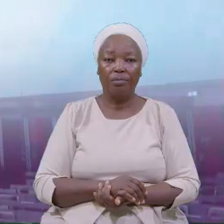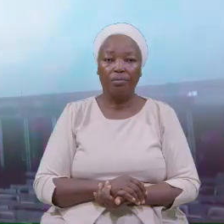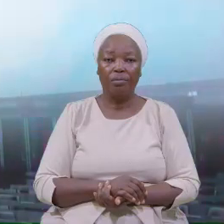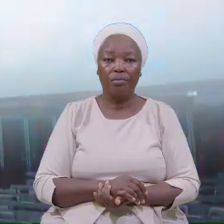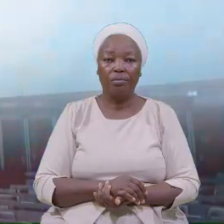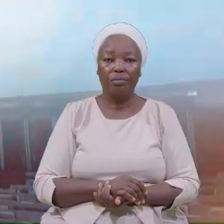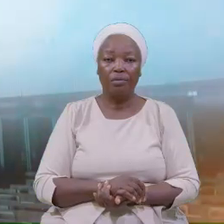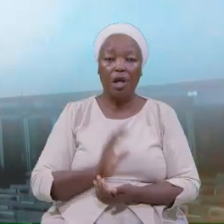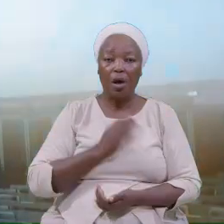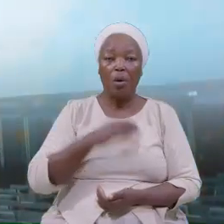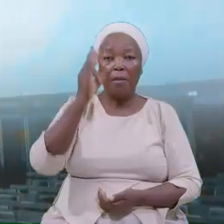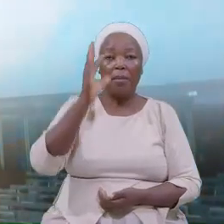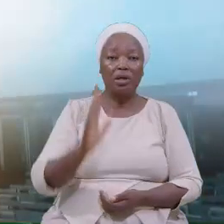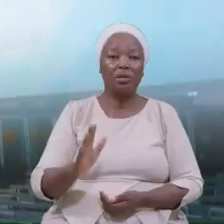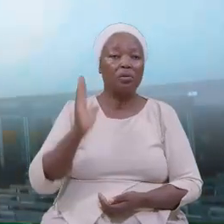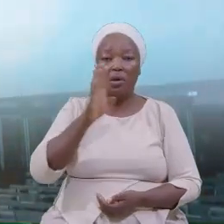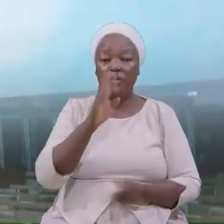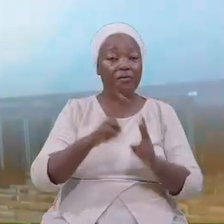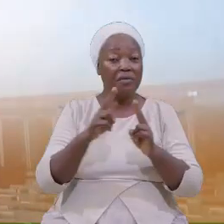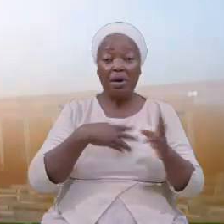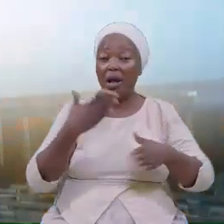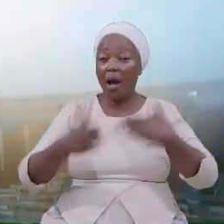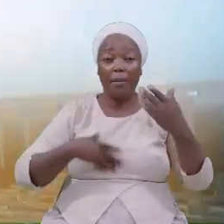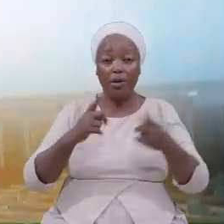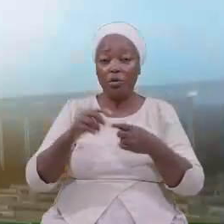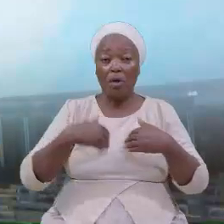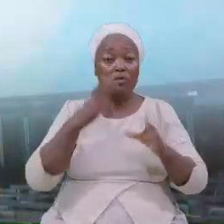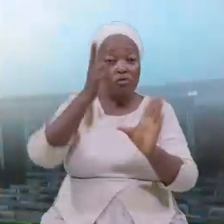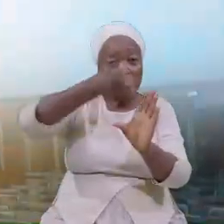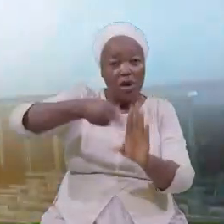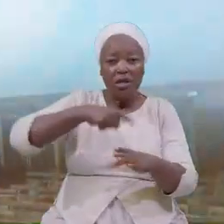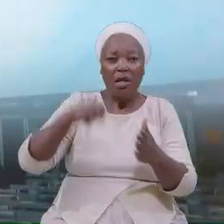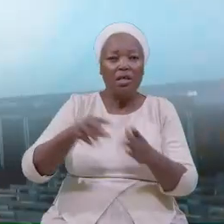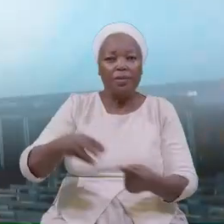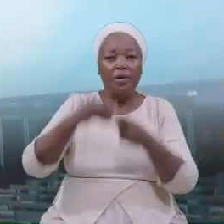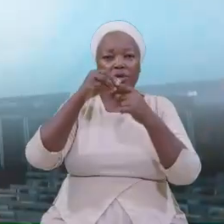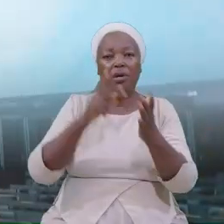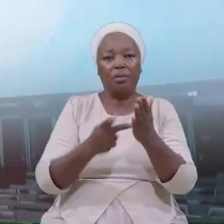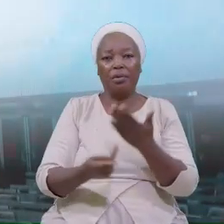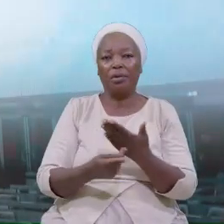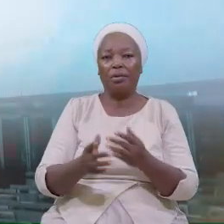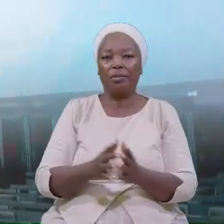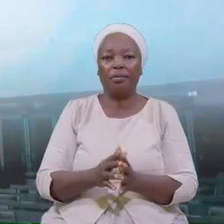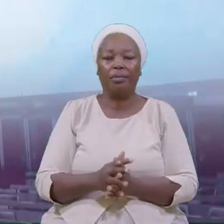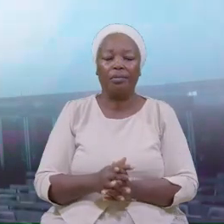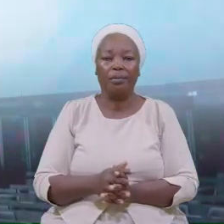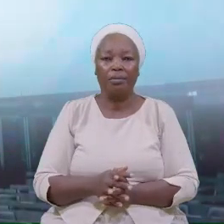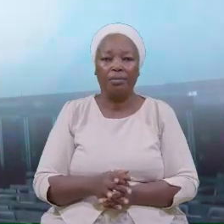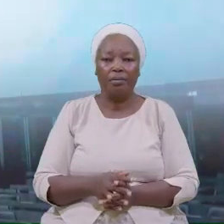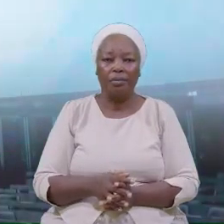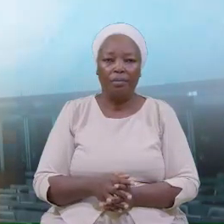Our pastor will be delighted to have you join this special banquet. Now your software need Jehon and but Jesus